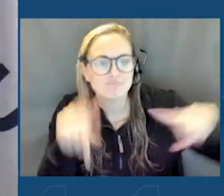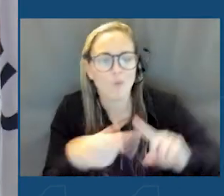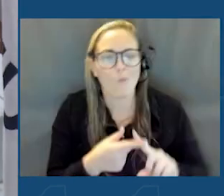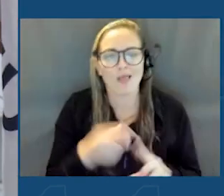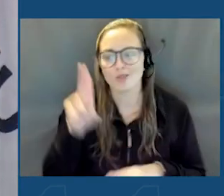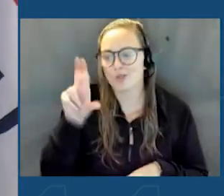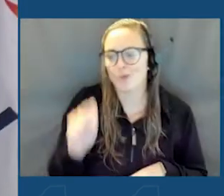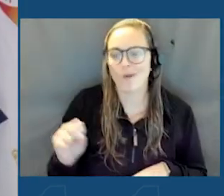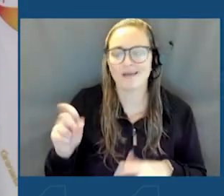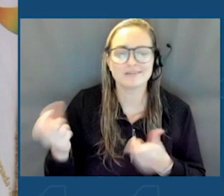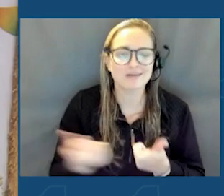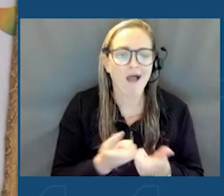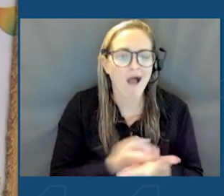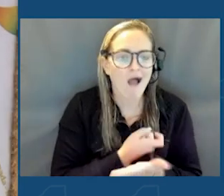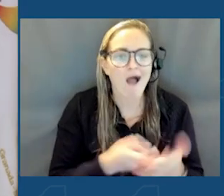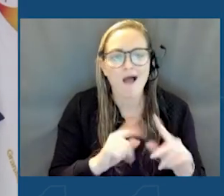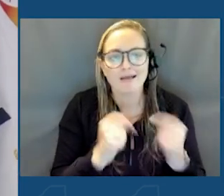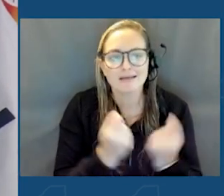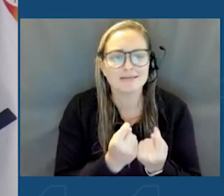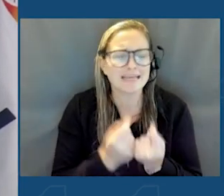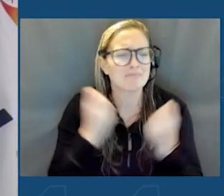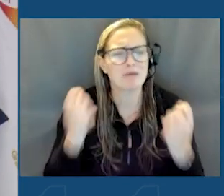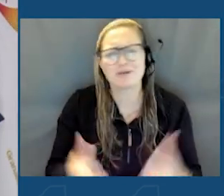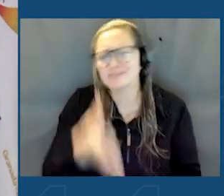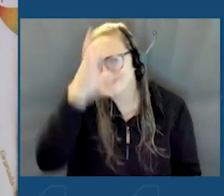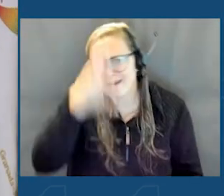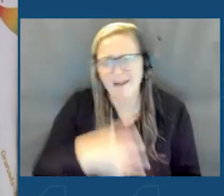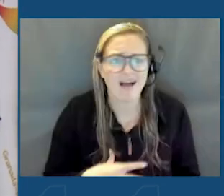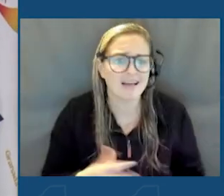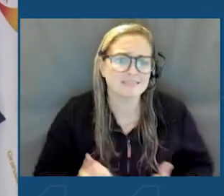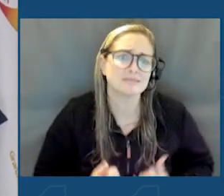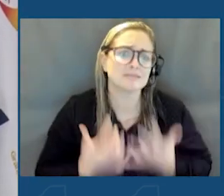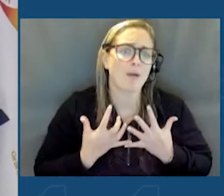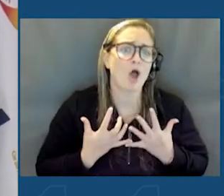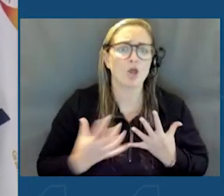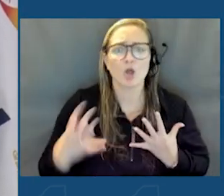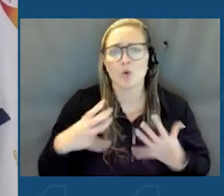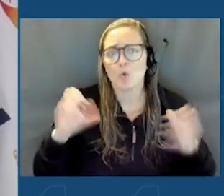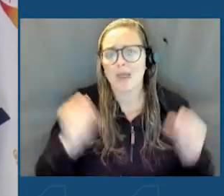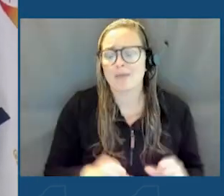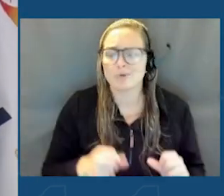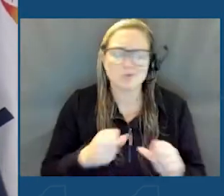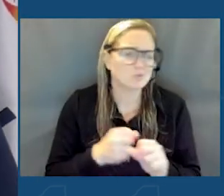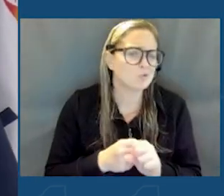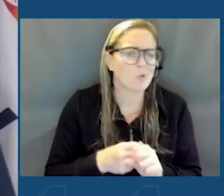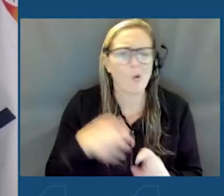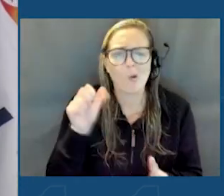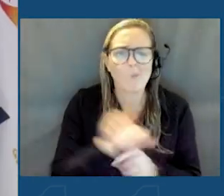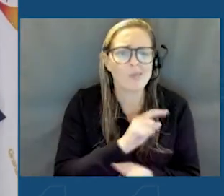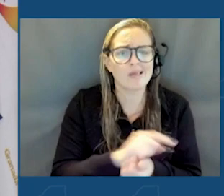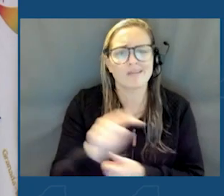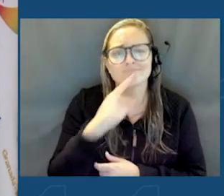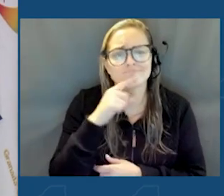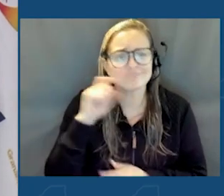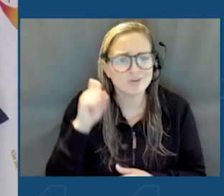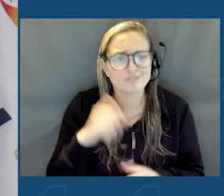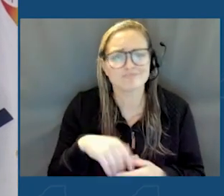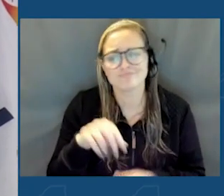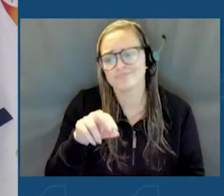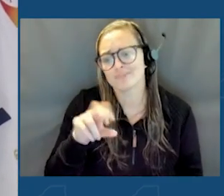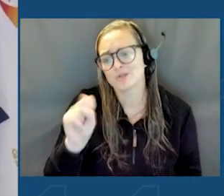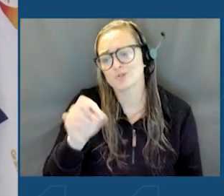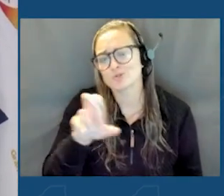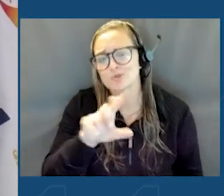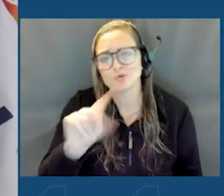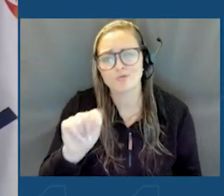just a bunch of amateur guys and an inspiring coach, were able to defeat the mighty Soviet Union. So I've got great memories of everything that happened